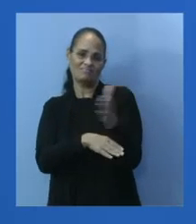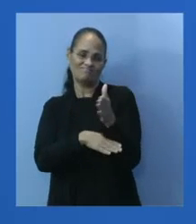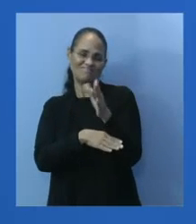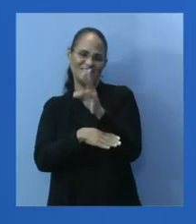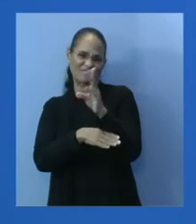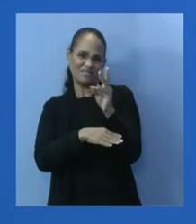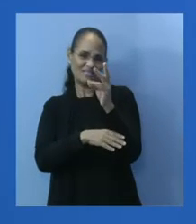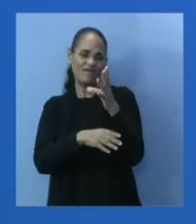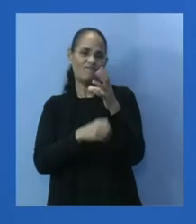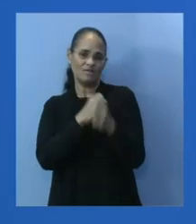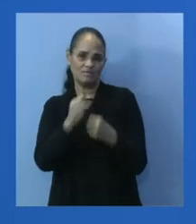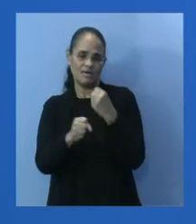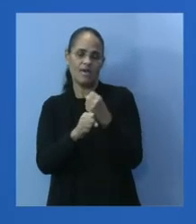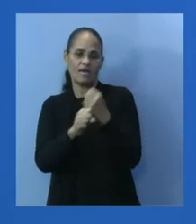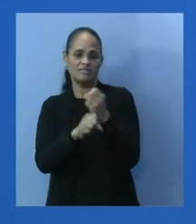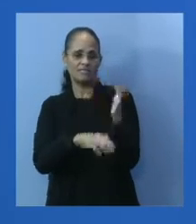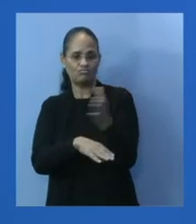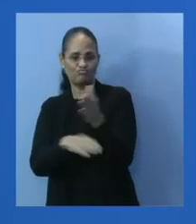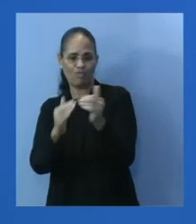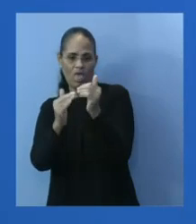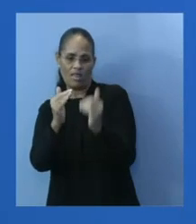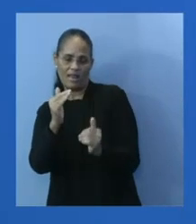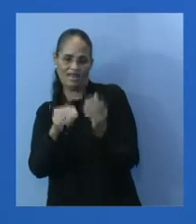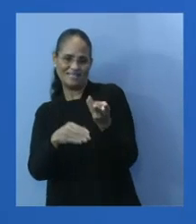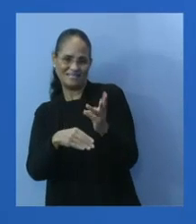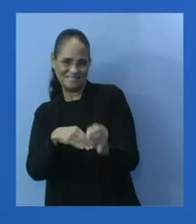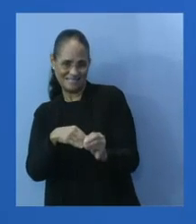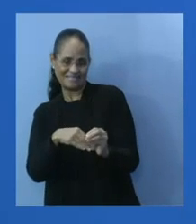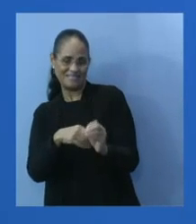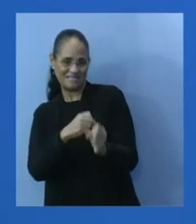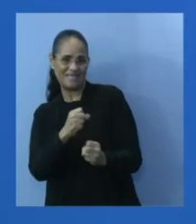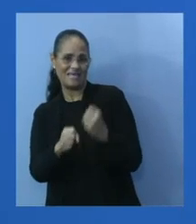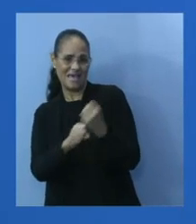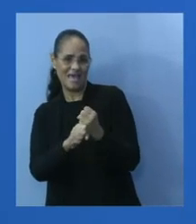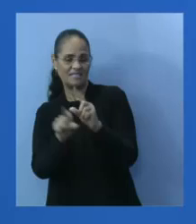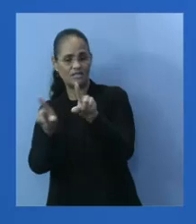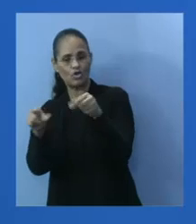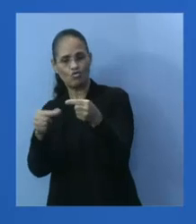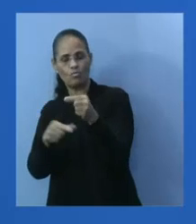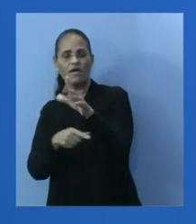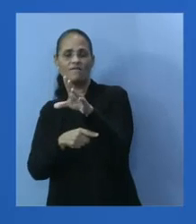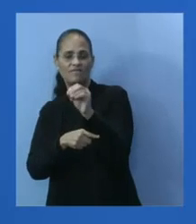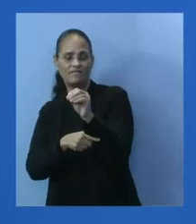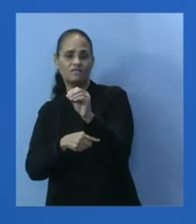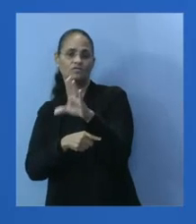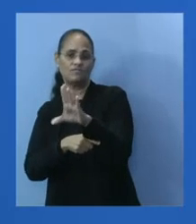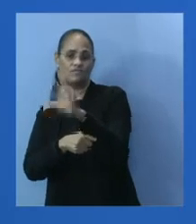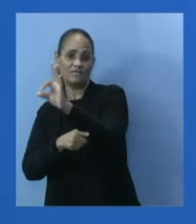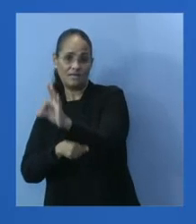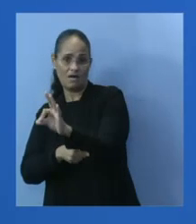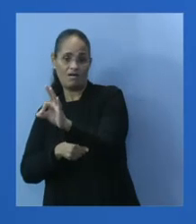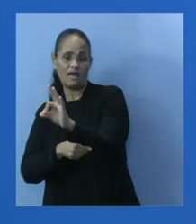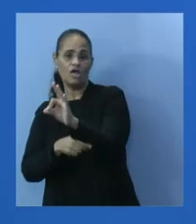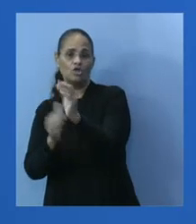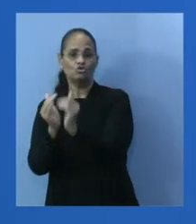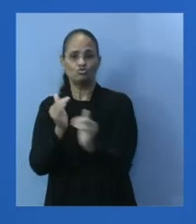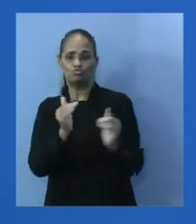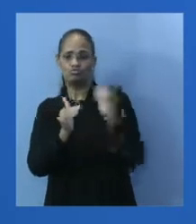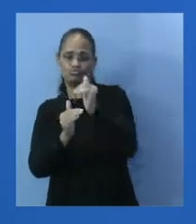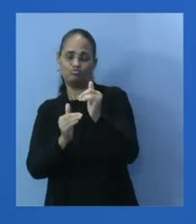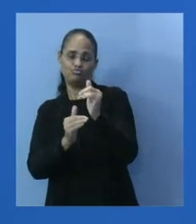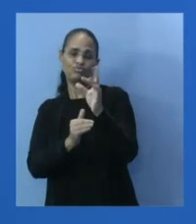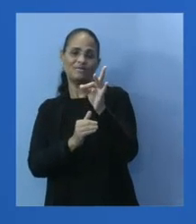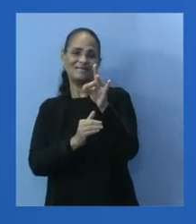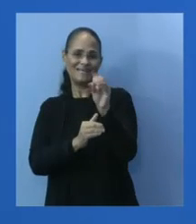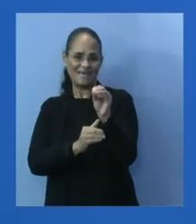years, and the age ranges from less than 60 years, and that age group is 50 to 59 years, to greater than 80 years, and